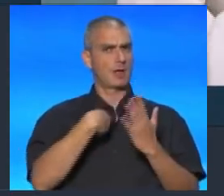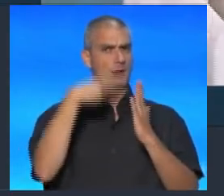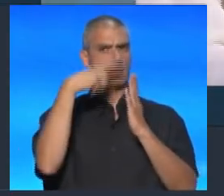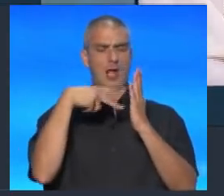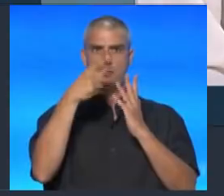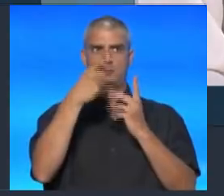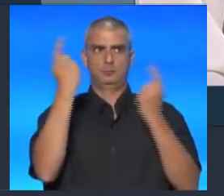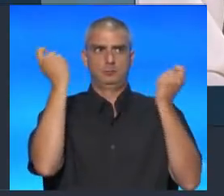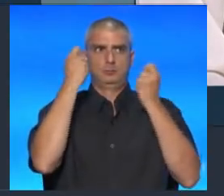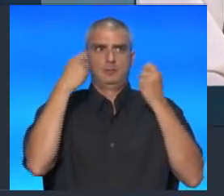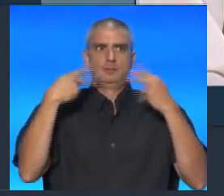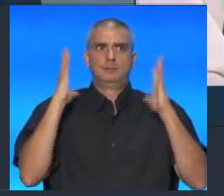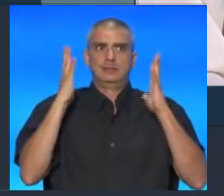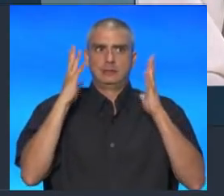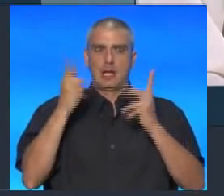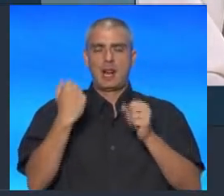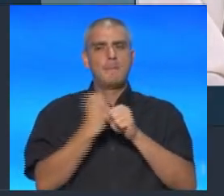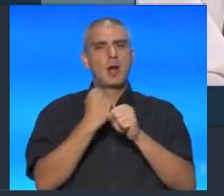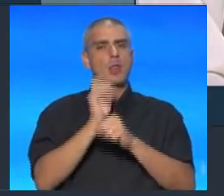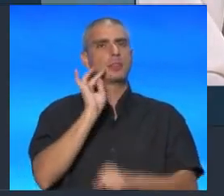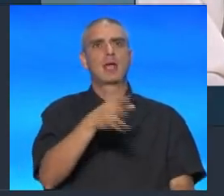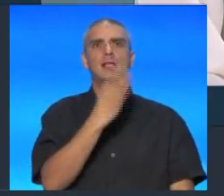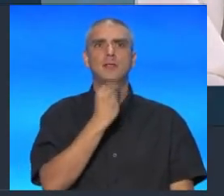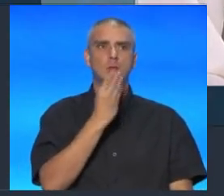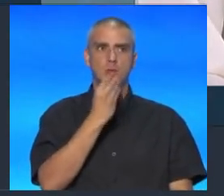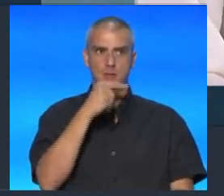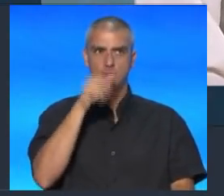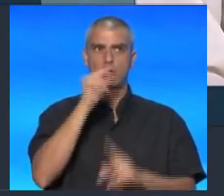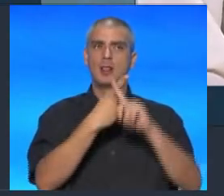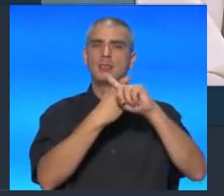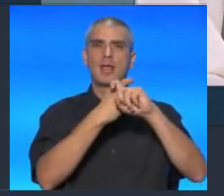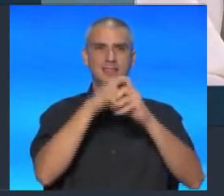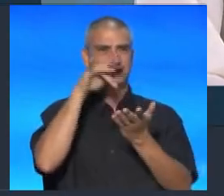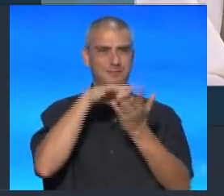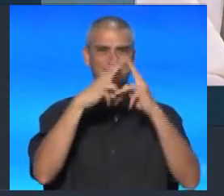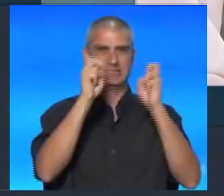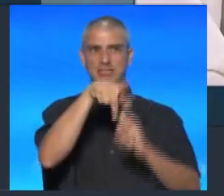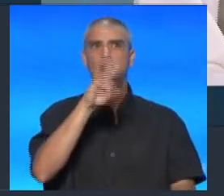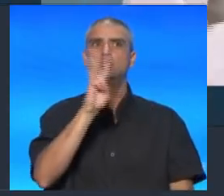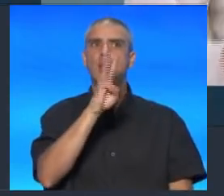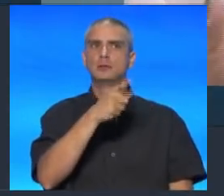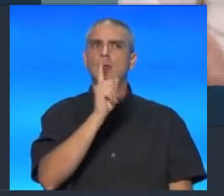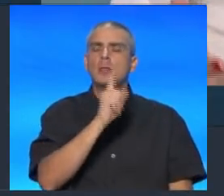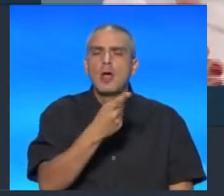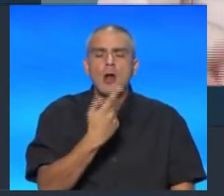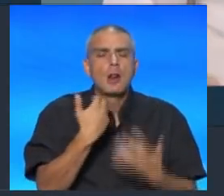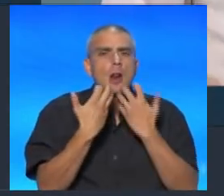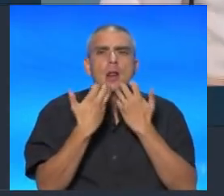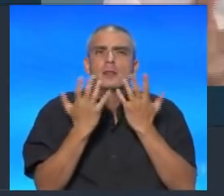and frightening description of the anti-Jewish activities of the neo-Nazis in Charlottesville. Can you please describe